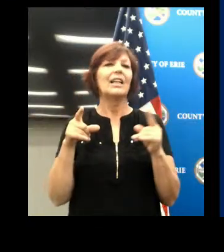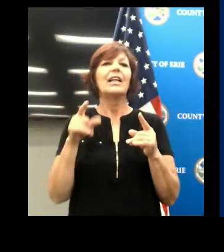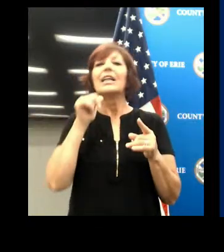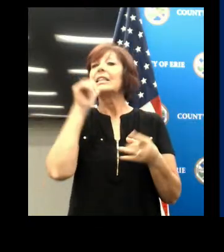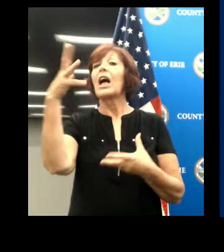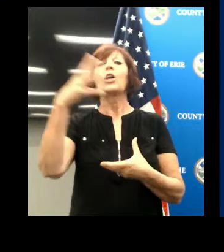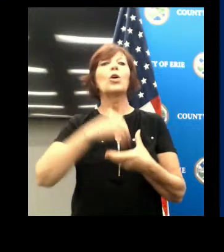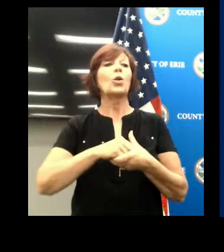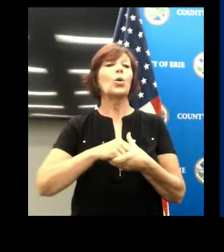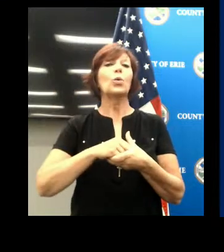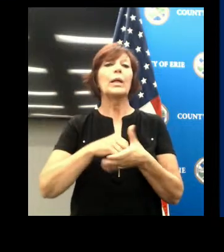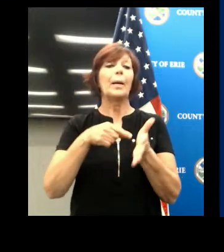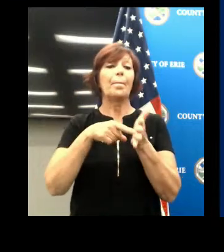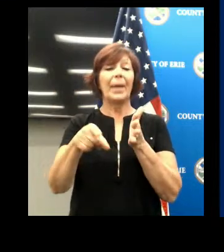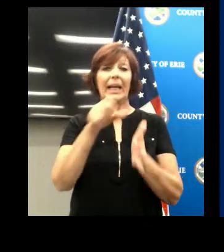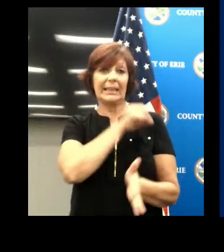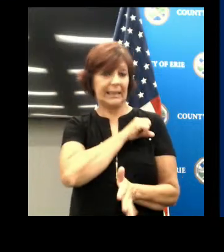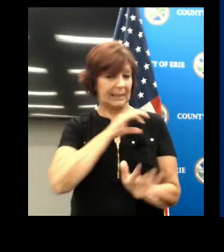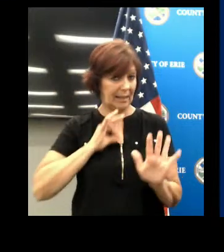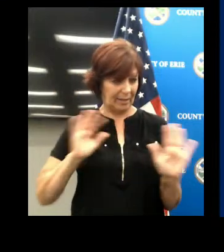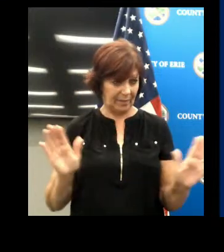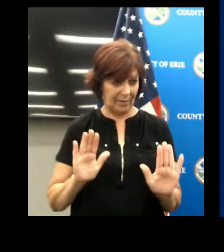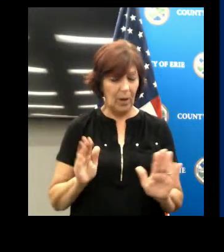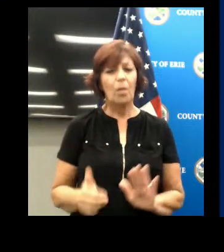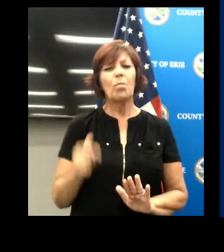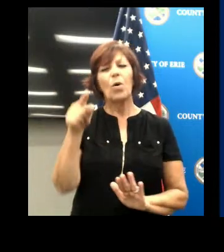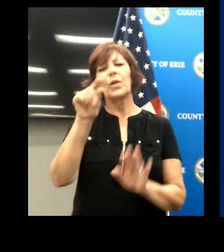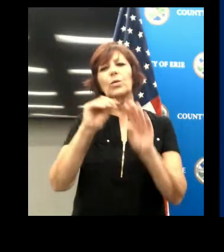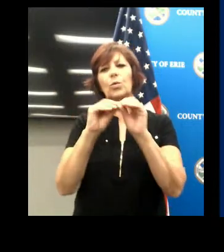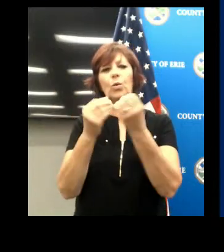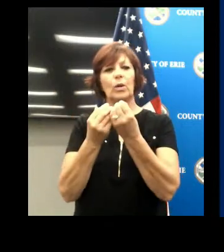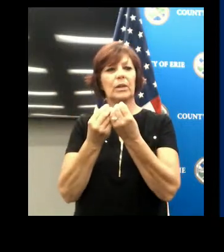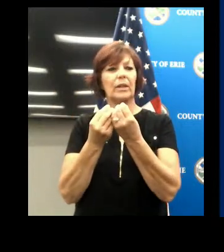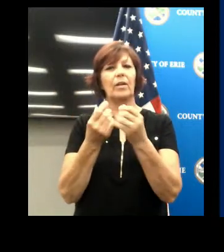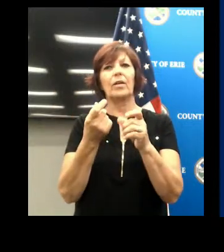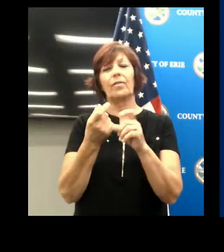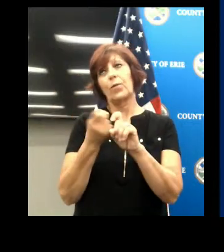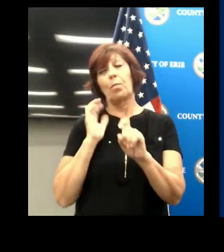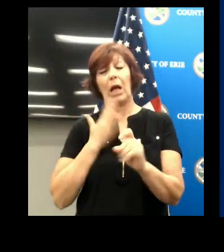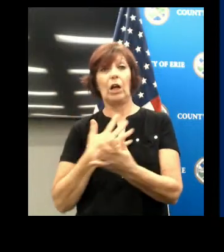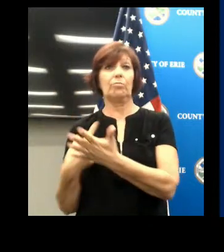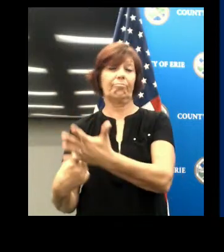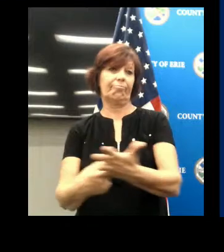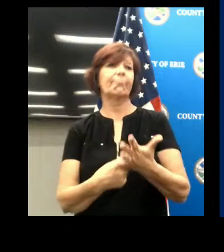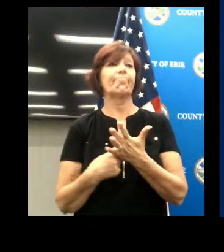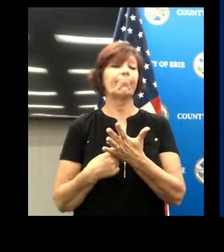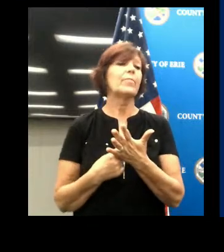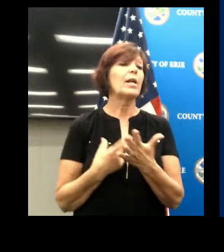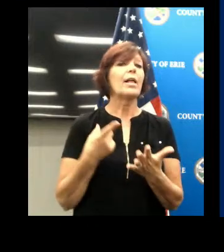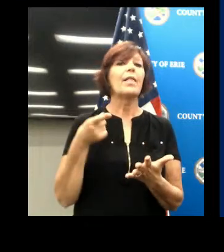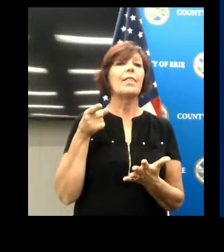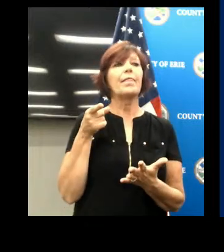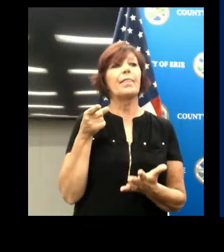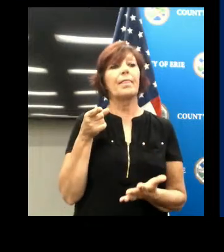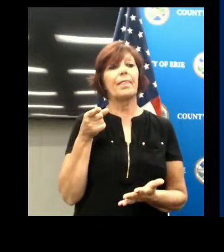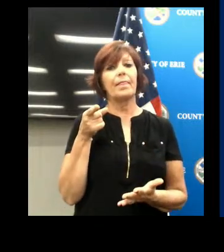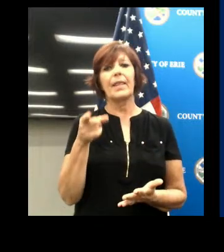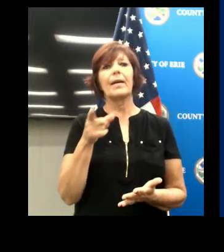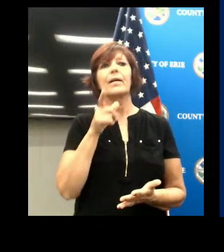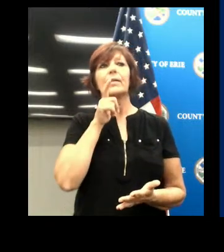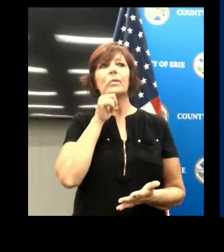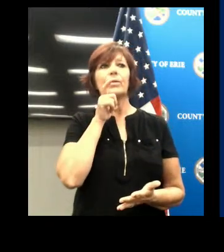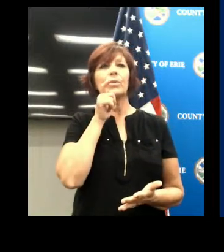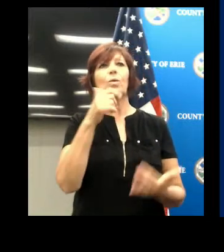include personnel costs. We do believe that most of these organizations, based on the conversations that we had, really don't